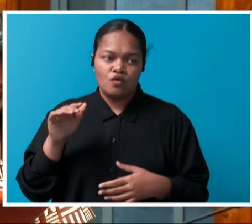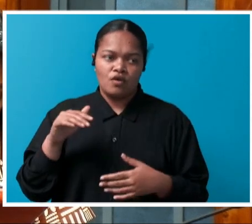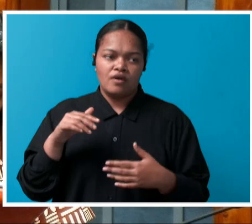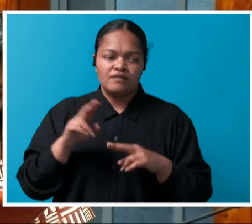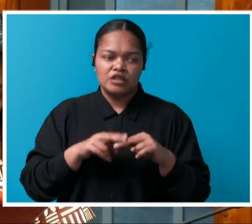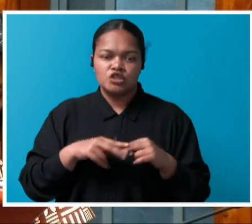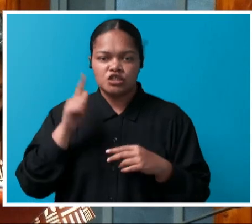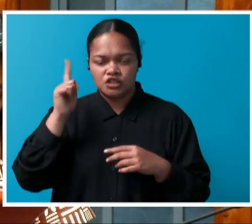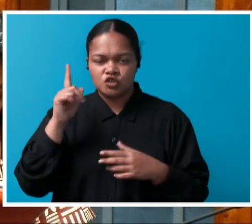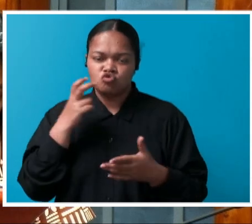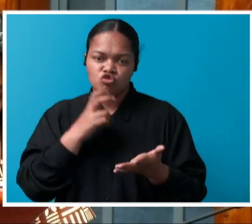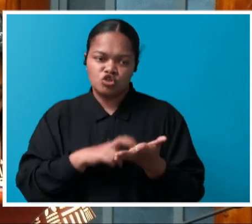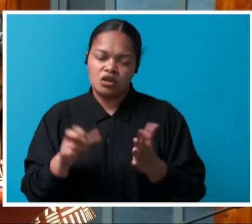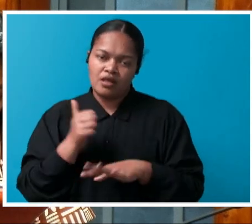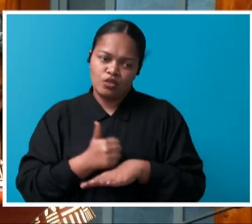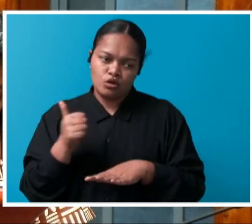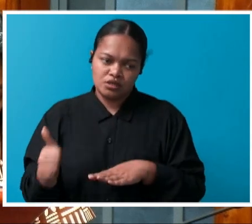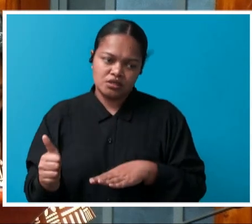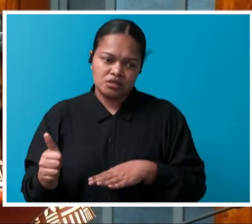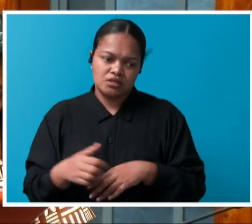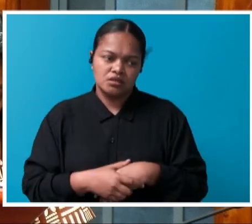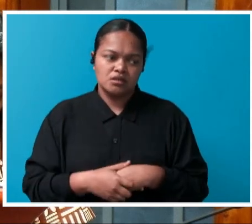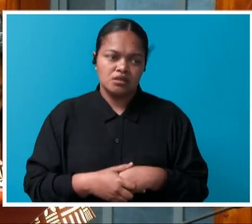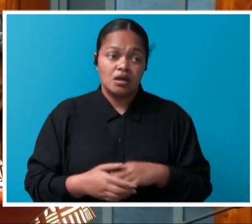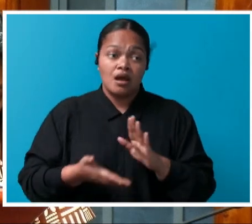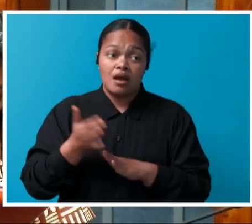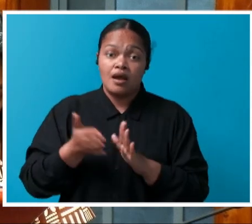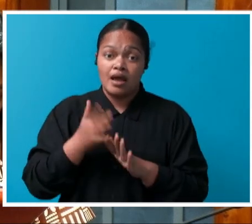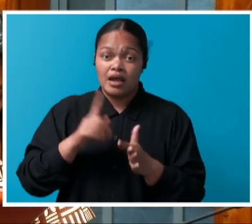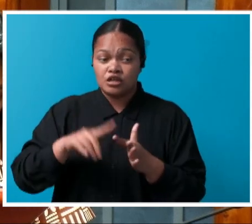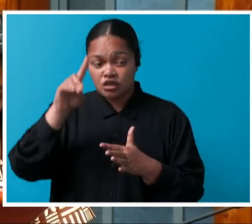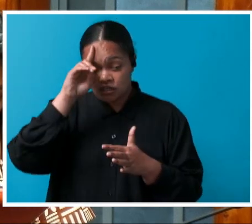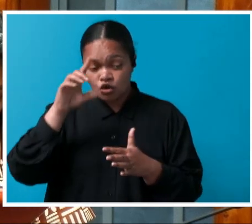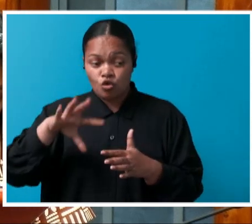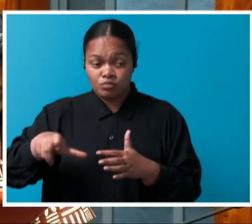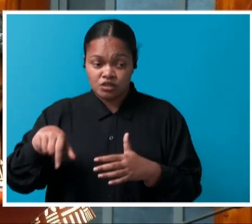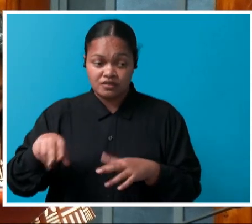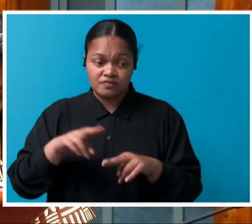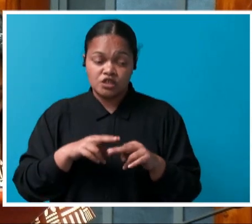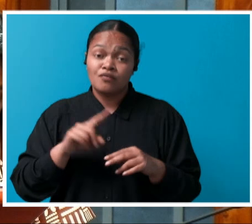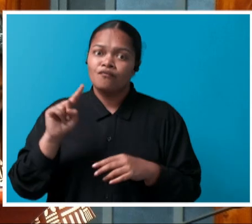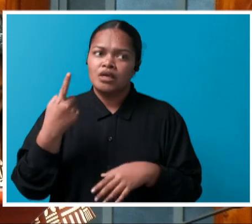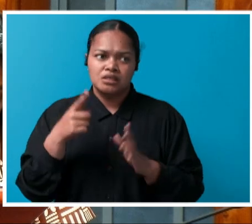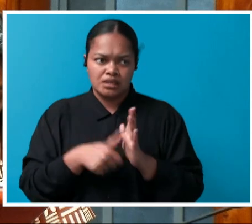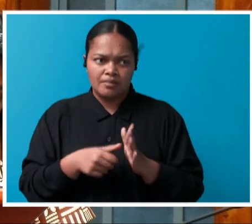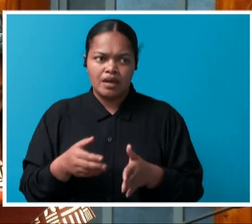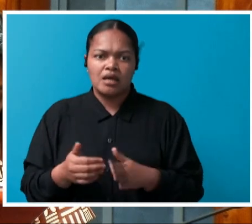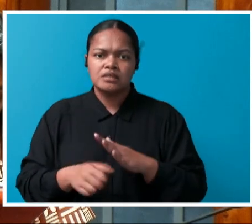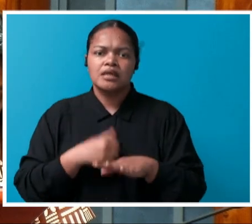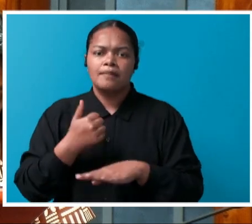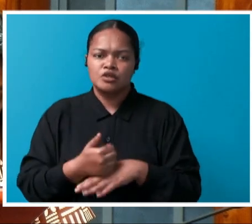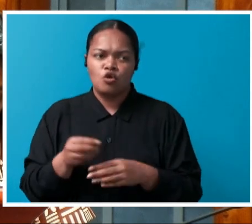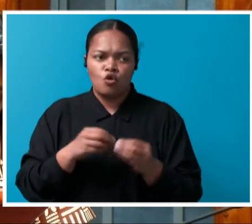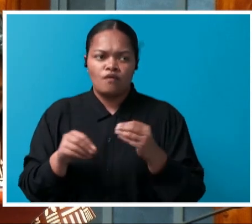Teacher Registration Authority. The Higher Education Commission in Fiji, for the first time, establishes office in